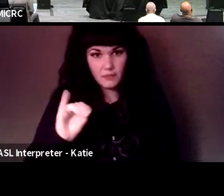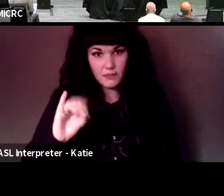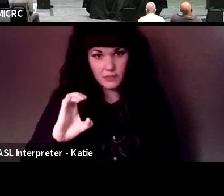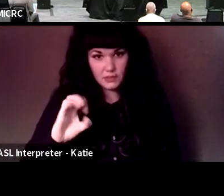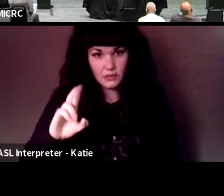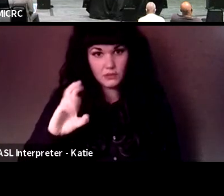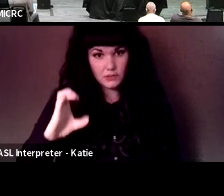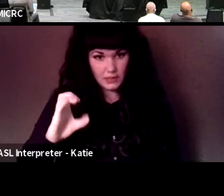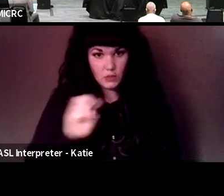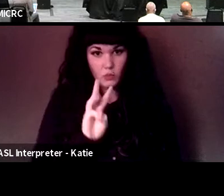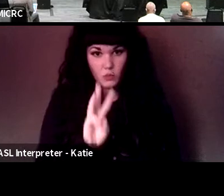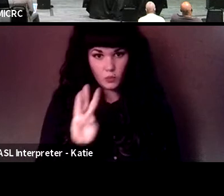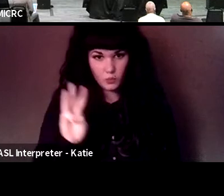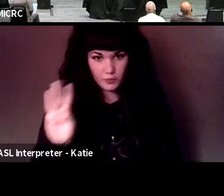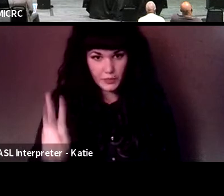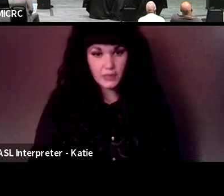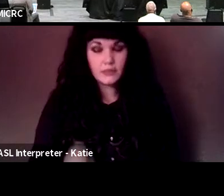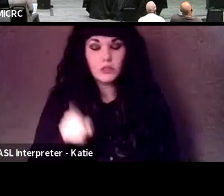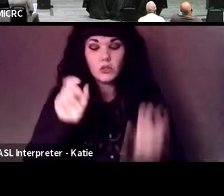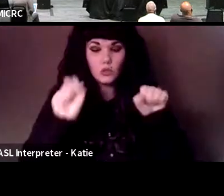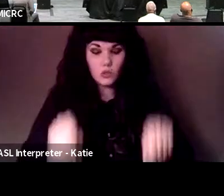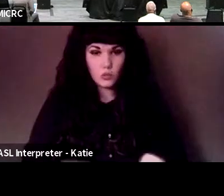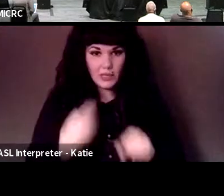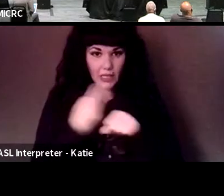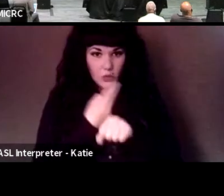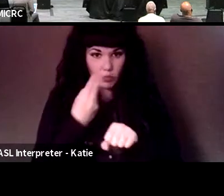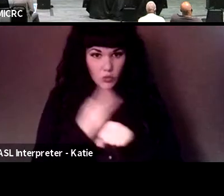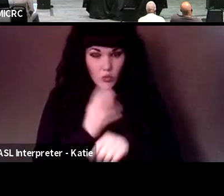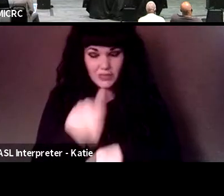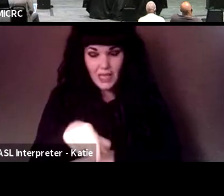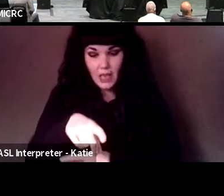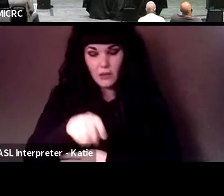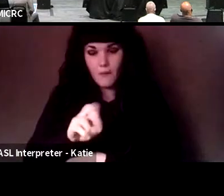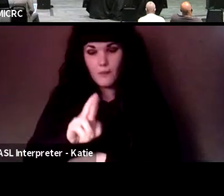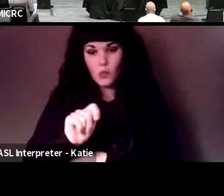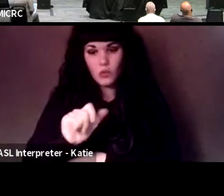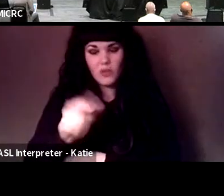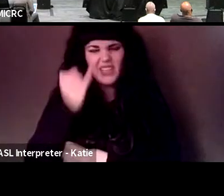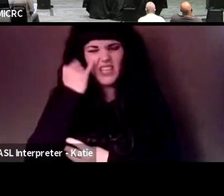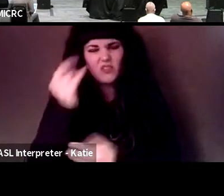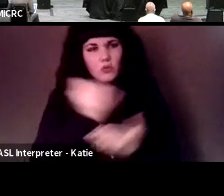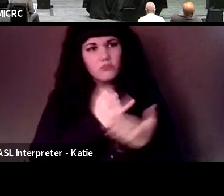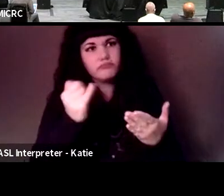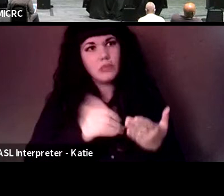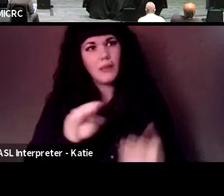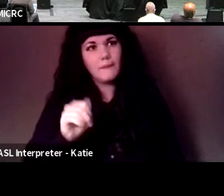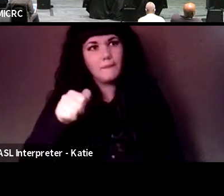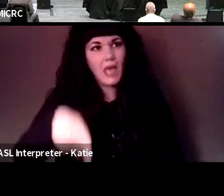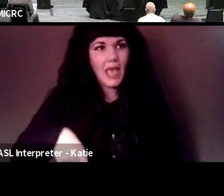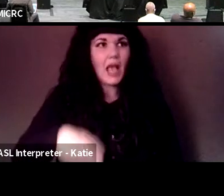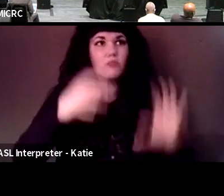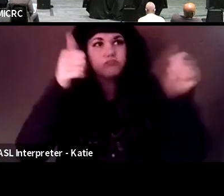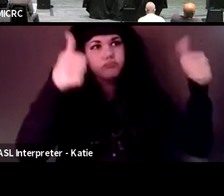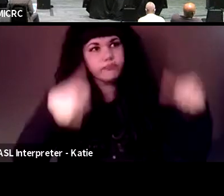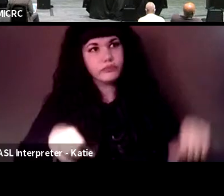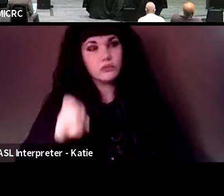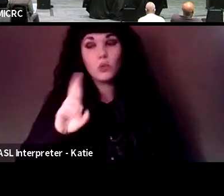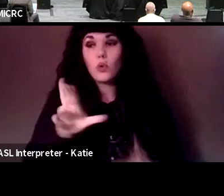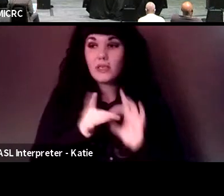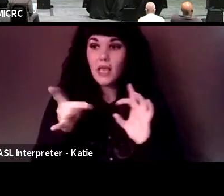michigan.gov/MICRC. This portal can be utilized to post maps and comments, which can be viewed by both the commission and the